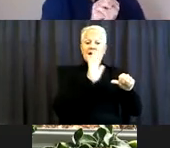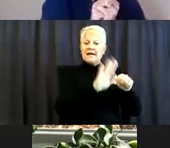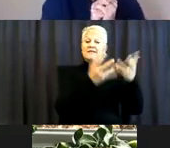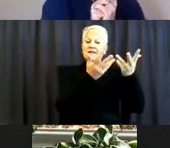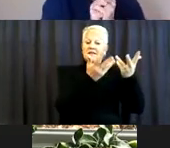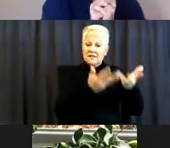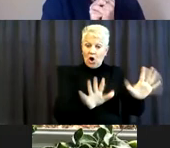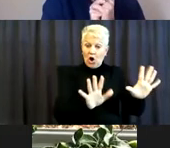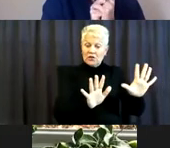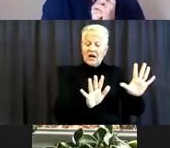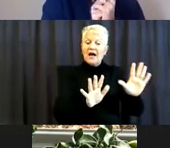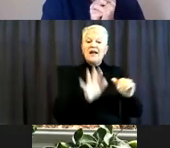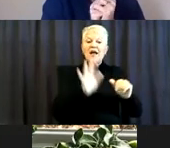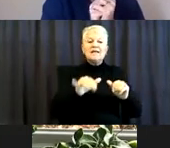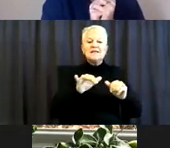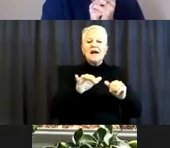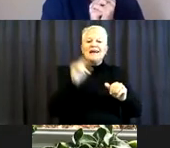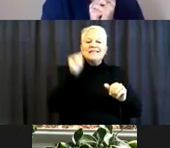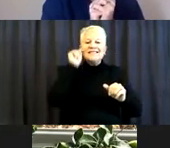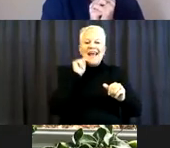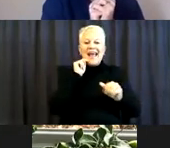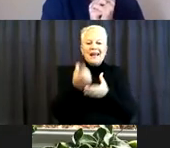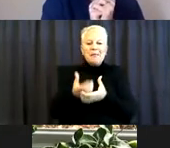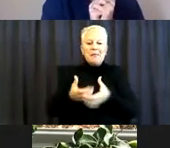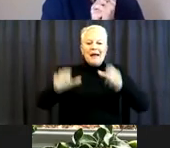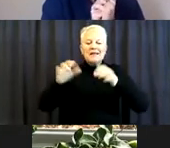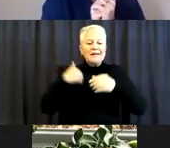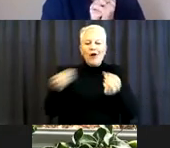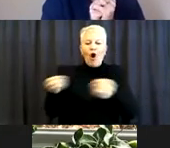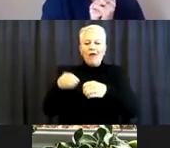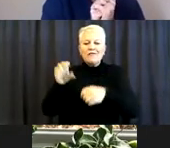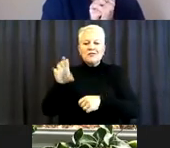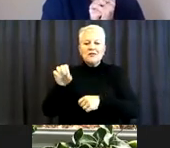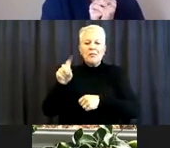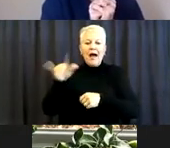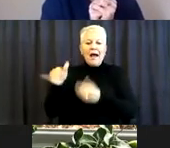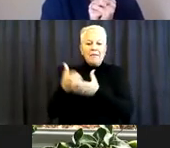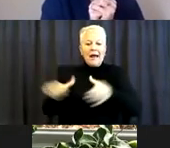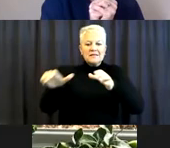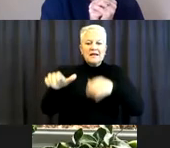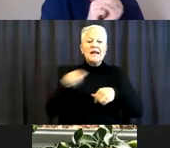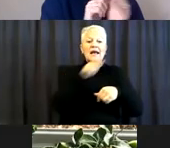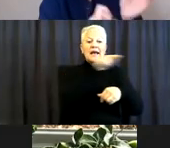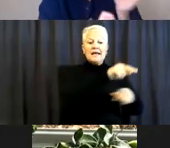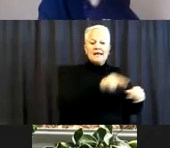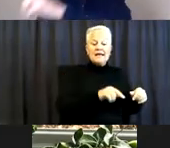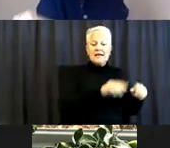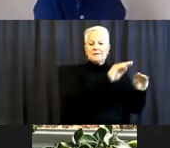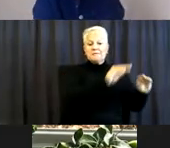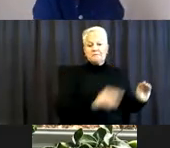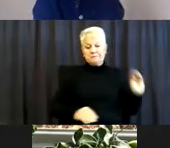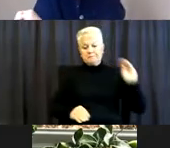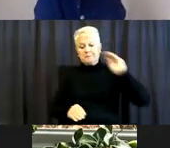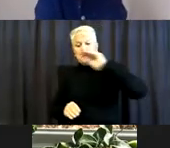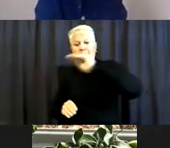is that tan basket. It's a office supply basket that he crosses midline and he puts it in